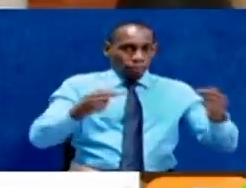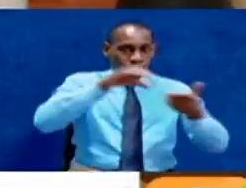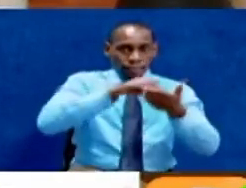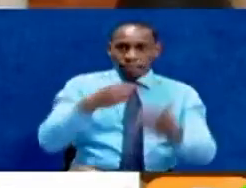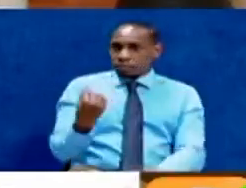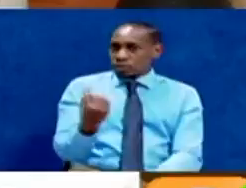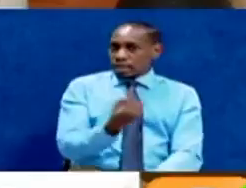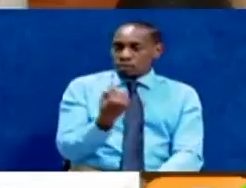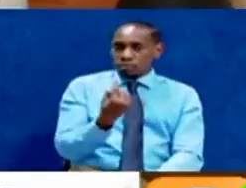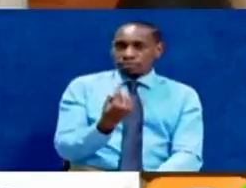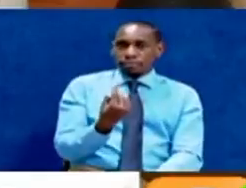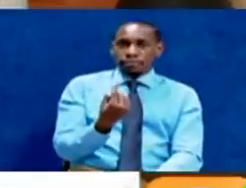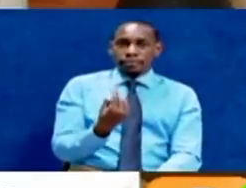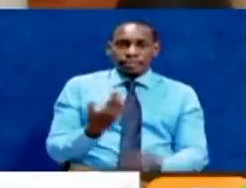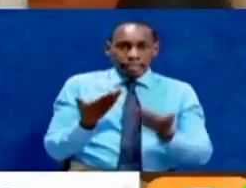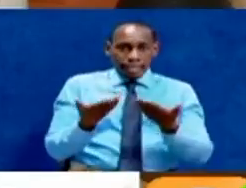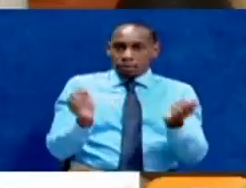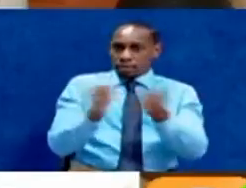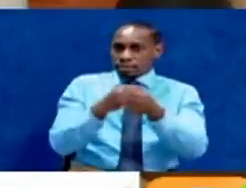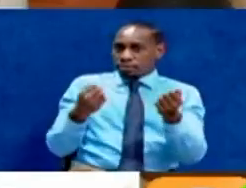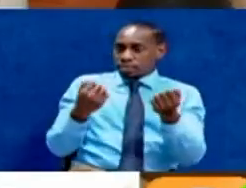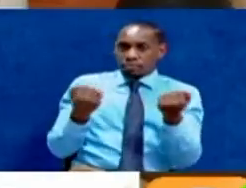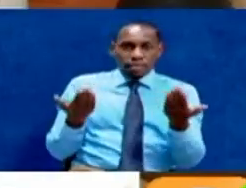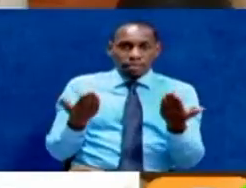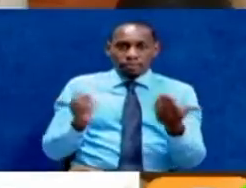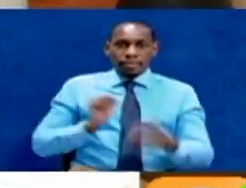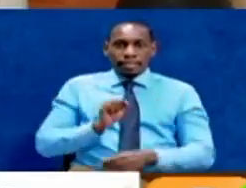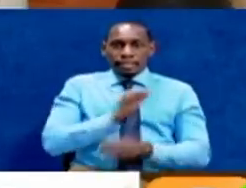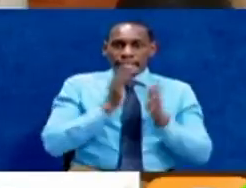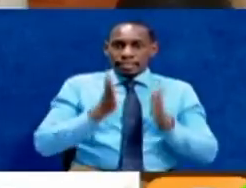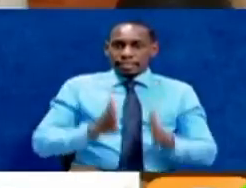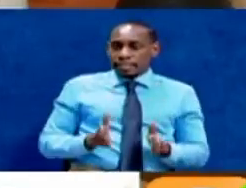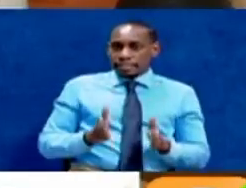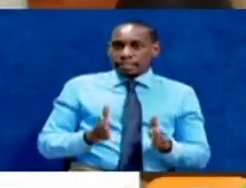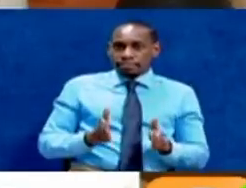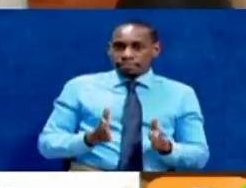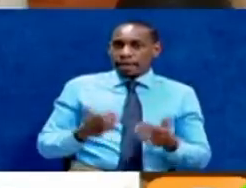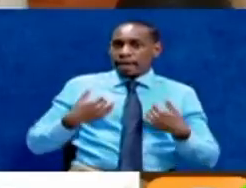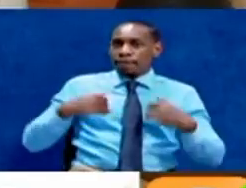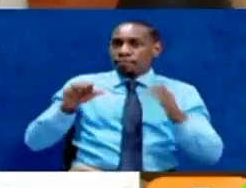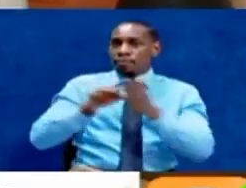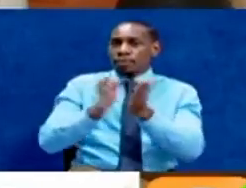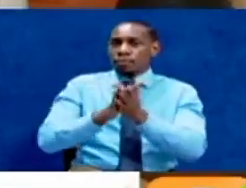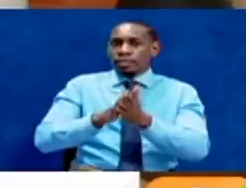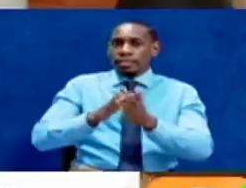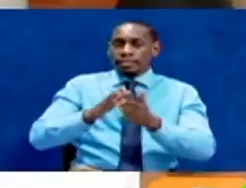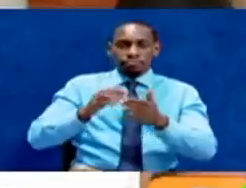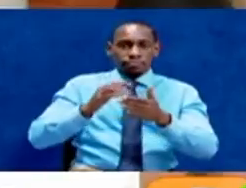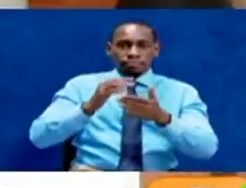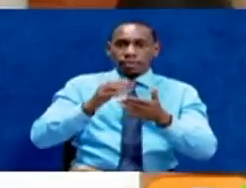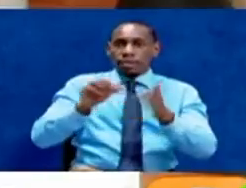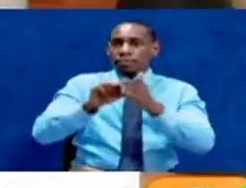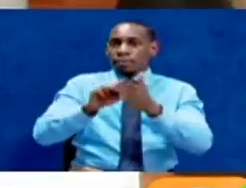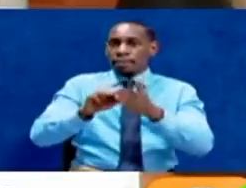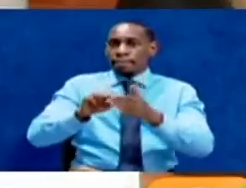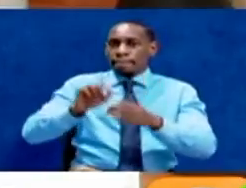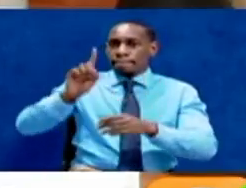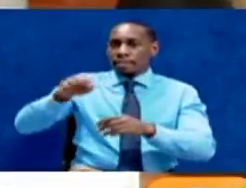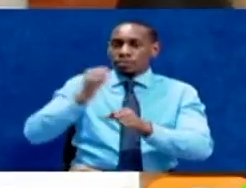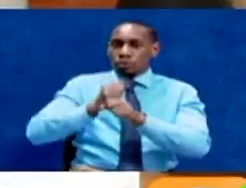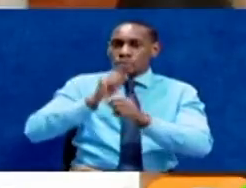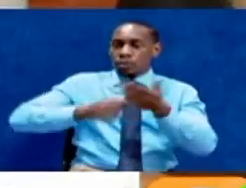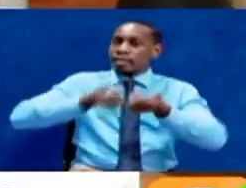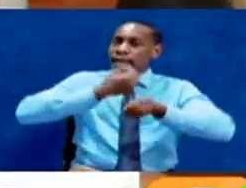I don't see why Senator Linturi or anybody who has a problem with something that is going on cannot do it. You just need to just step